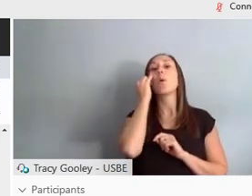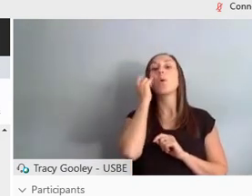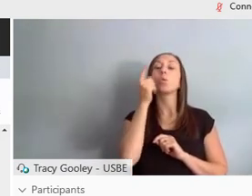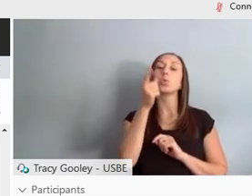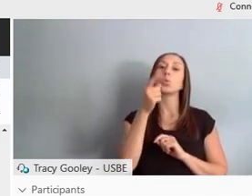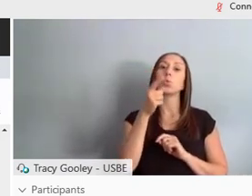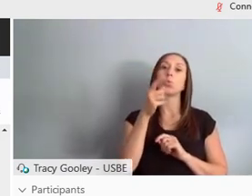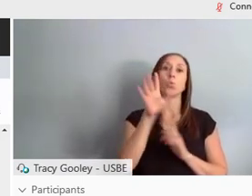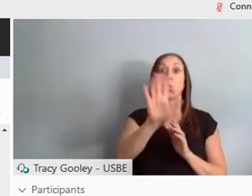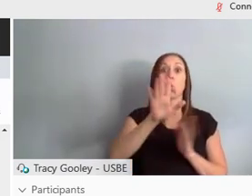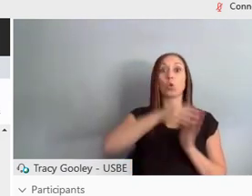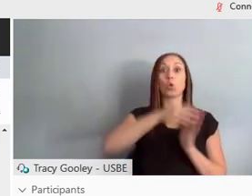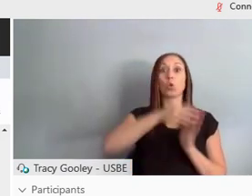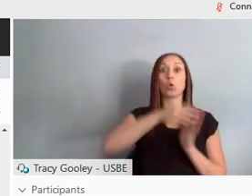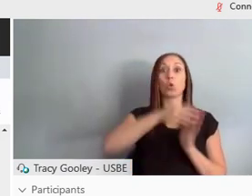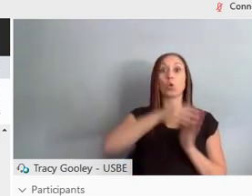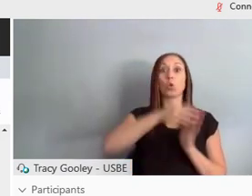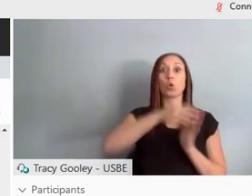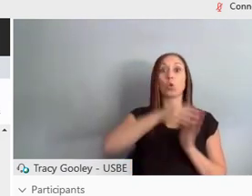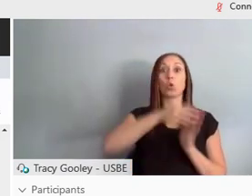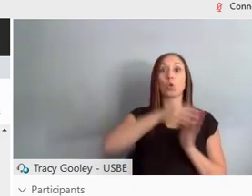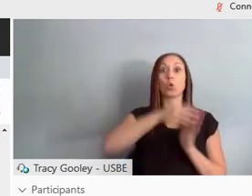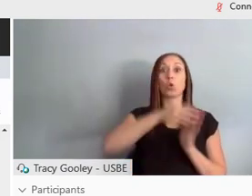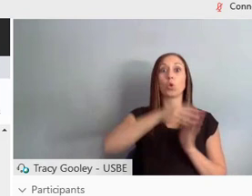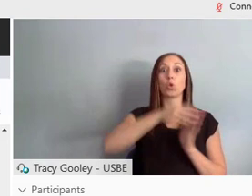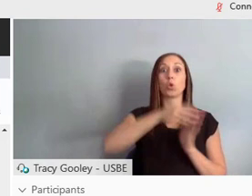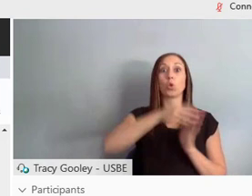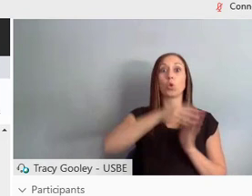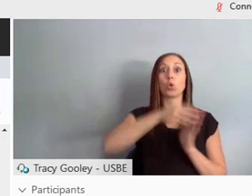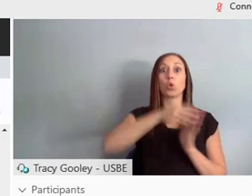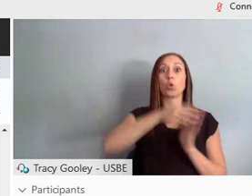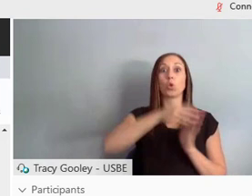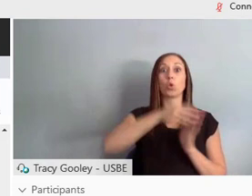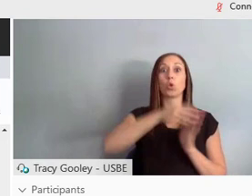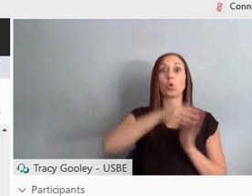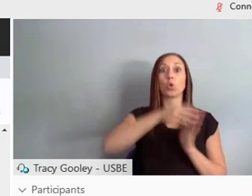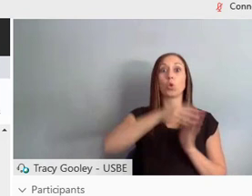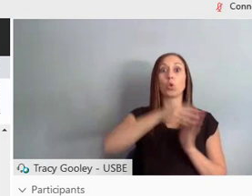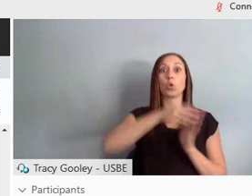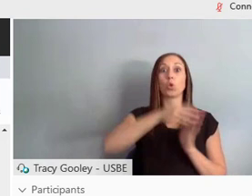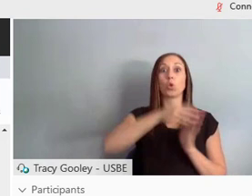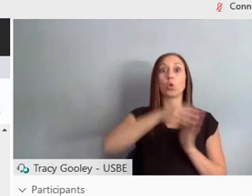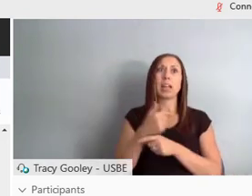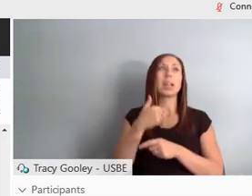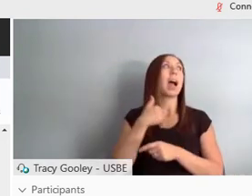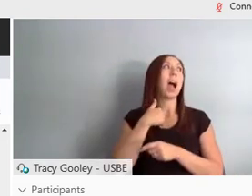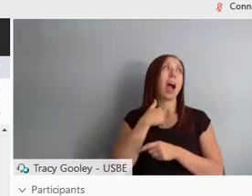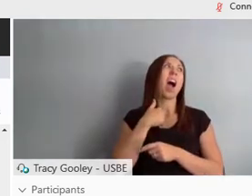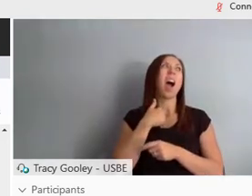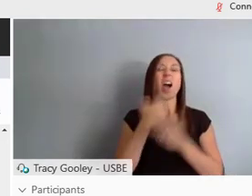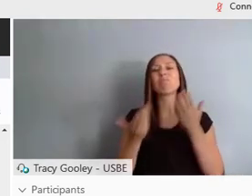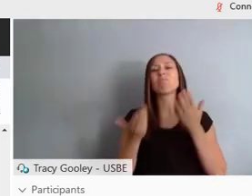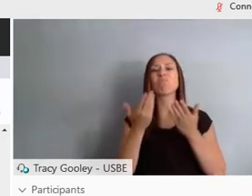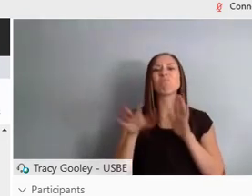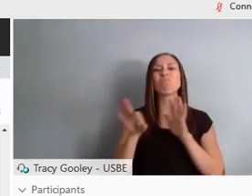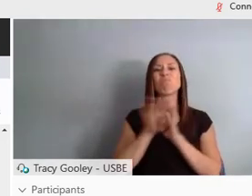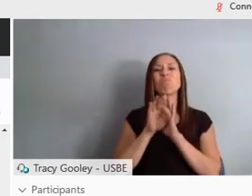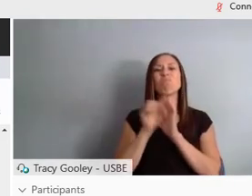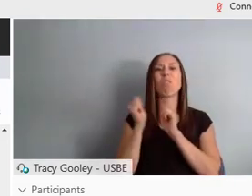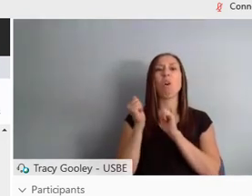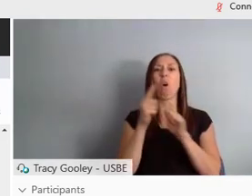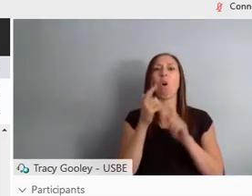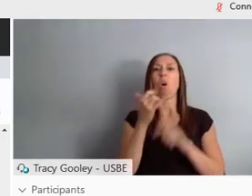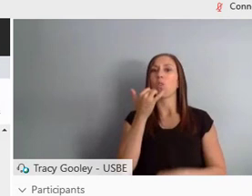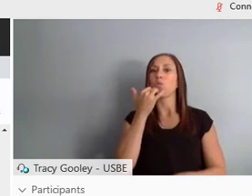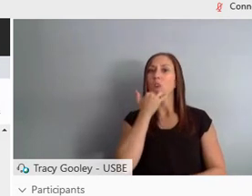a student that only got 3 or 4 letter names right. I would probably pick the all wrong option,